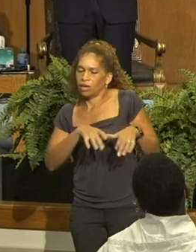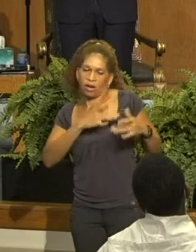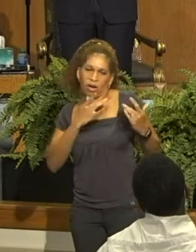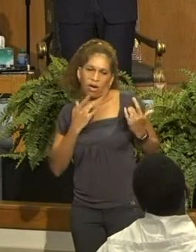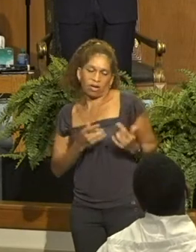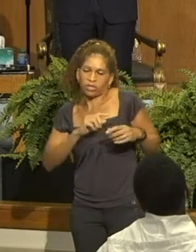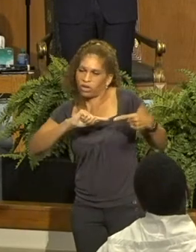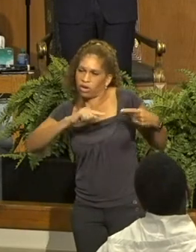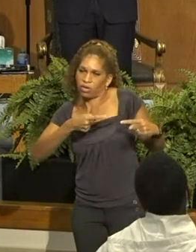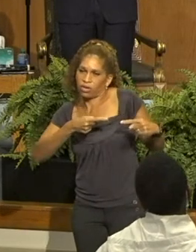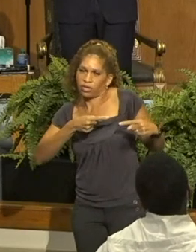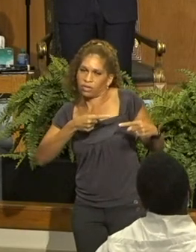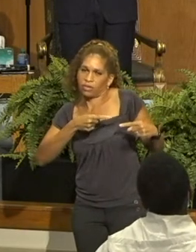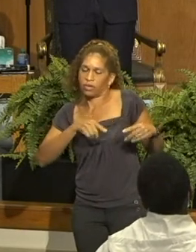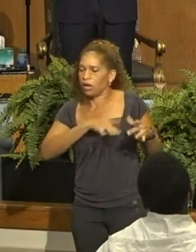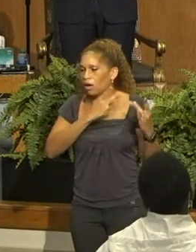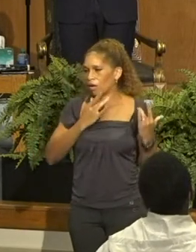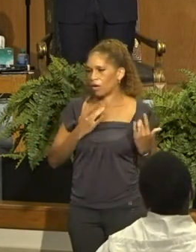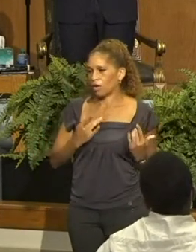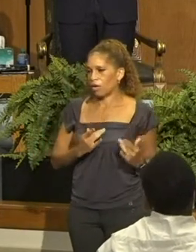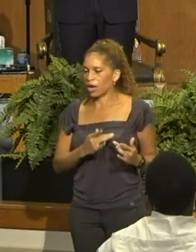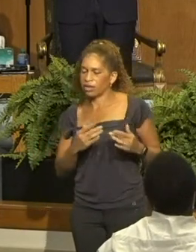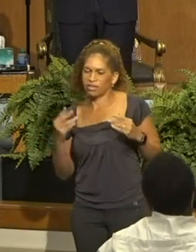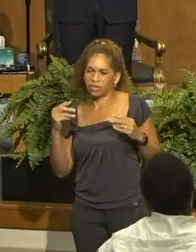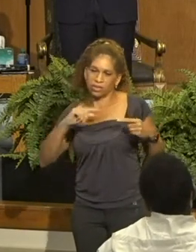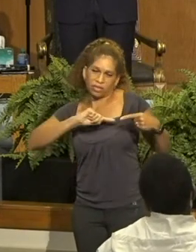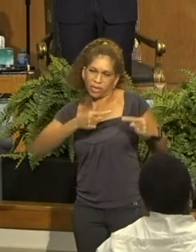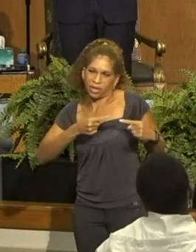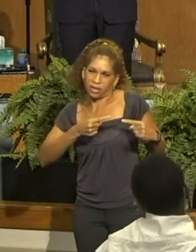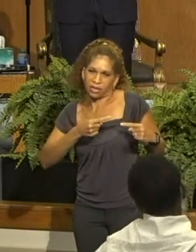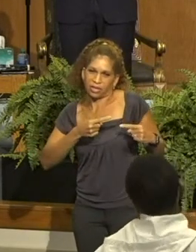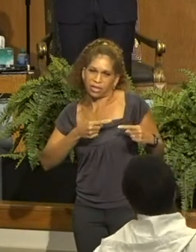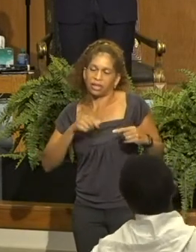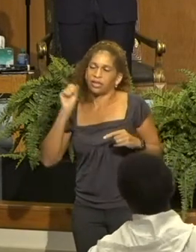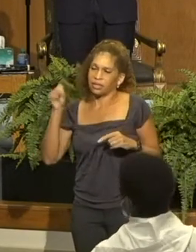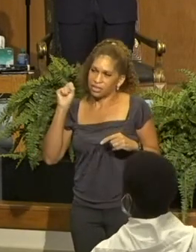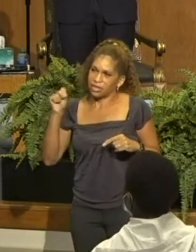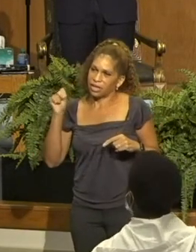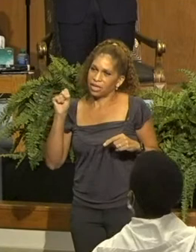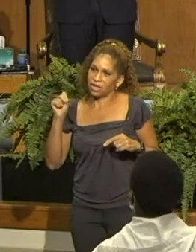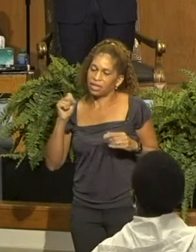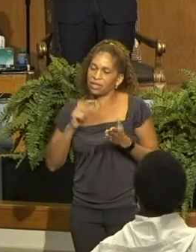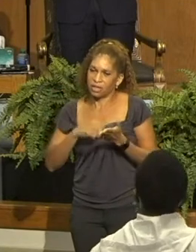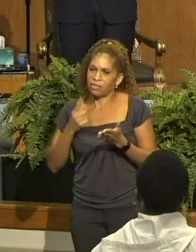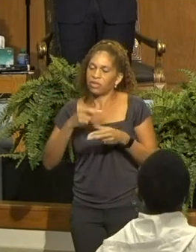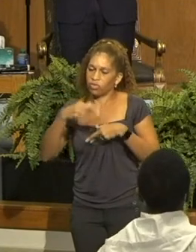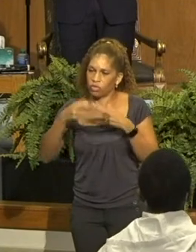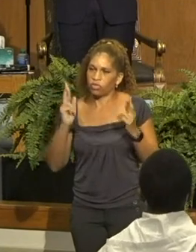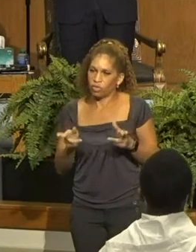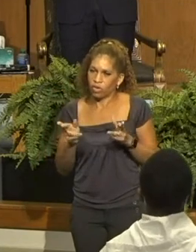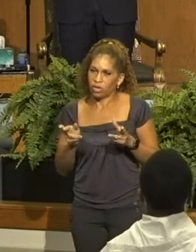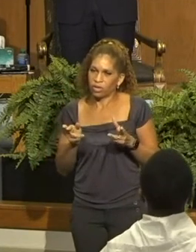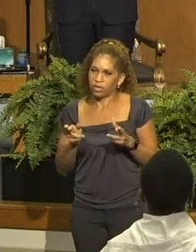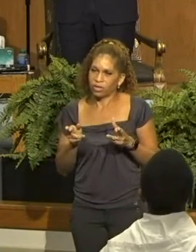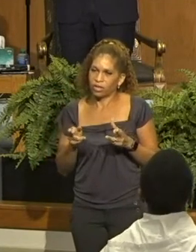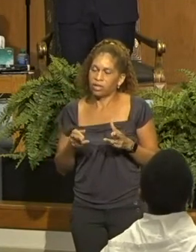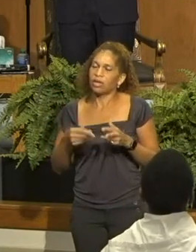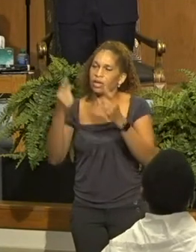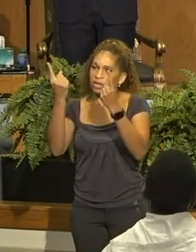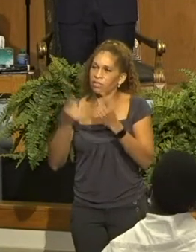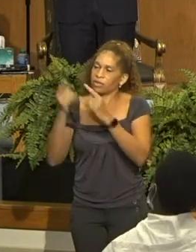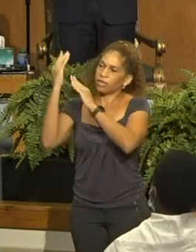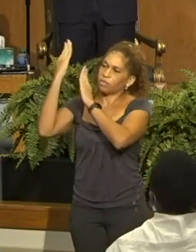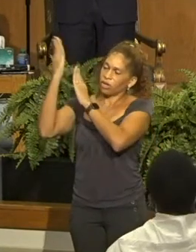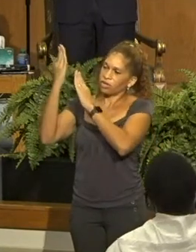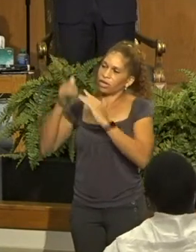that are hurting, hearts that are in pain. And yes, some in this room are just coming before your presence with